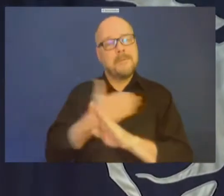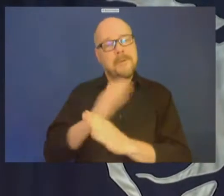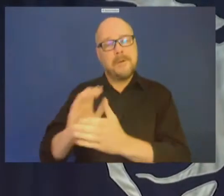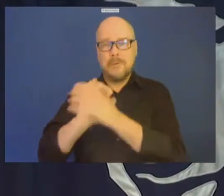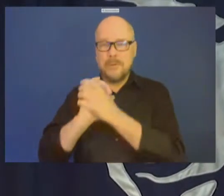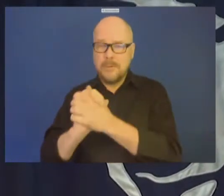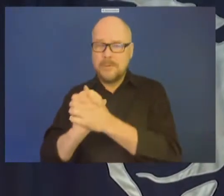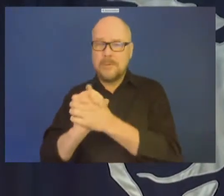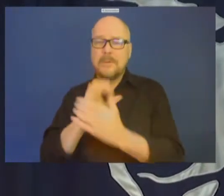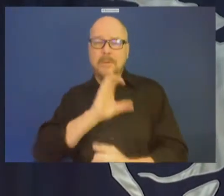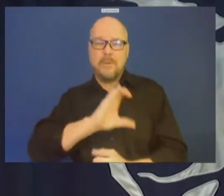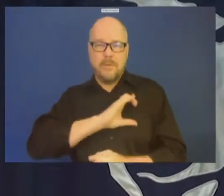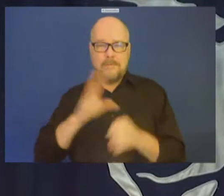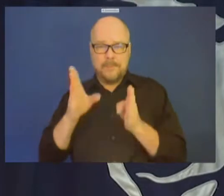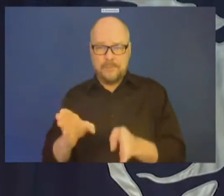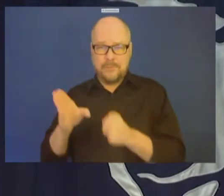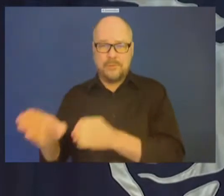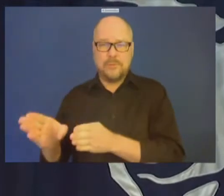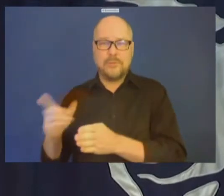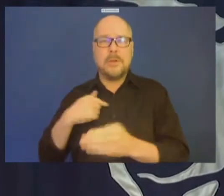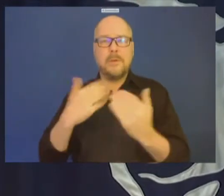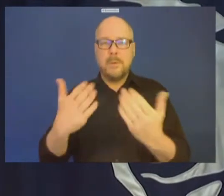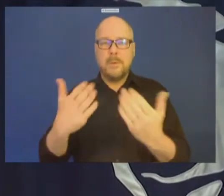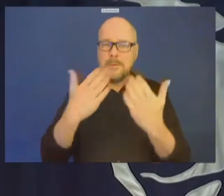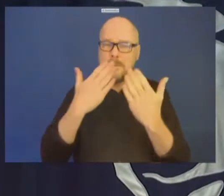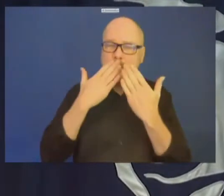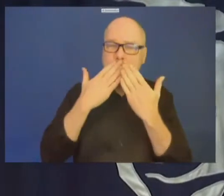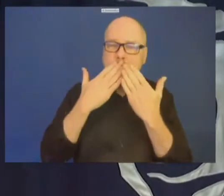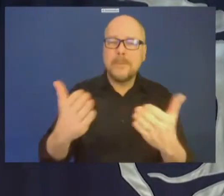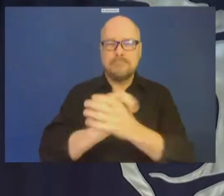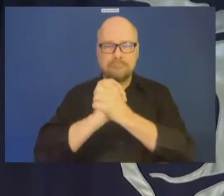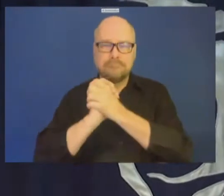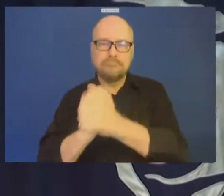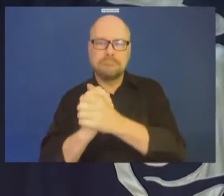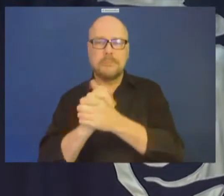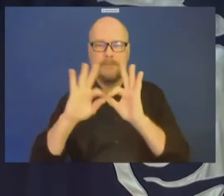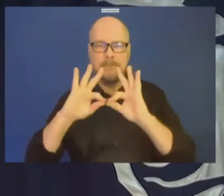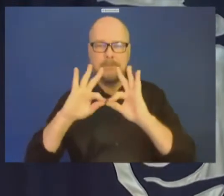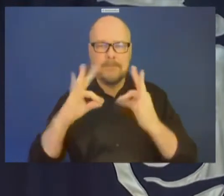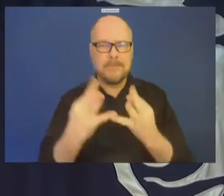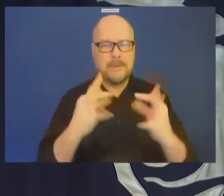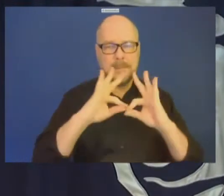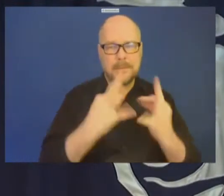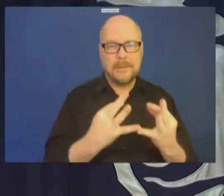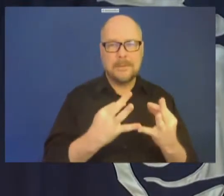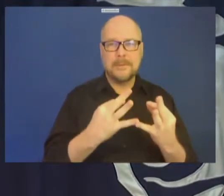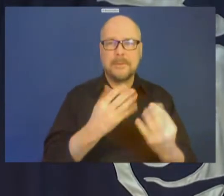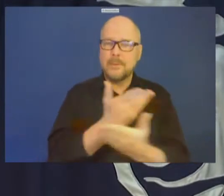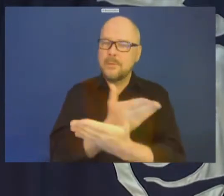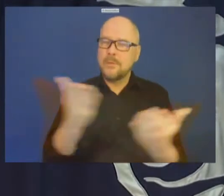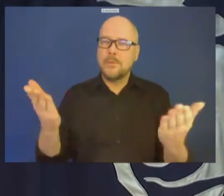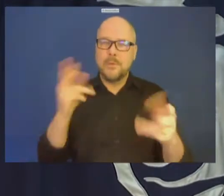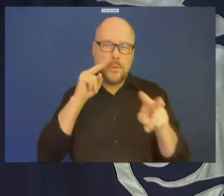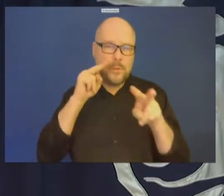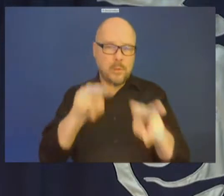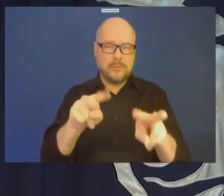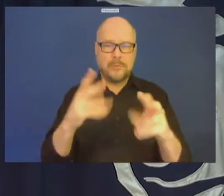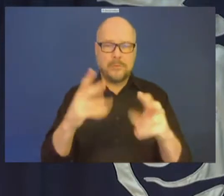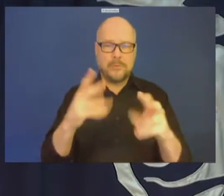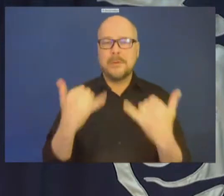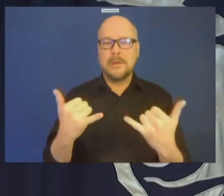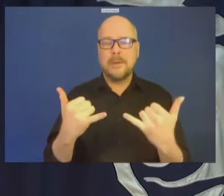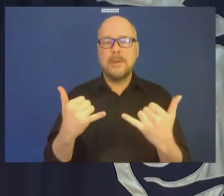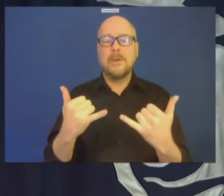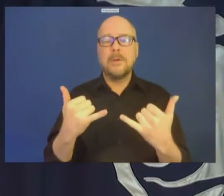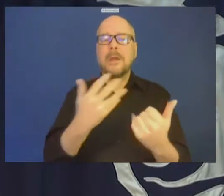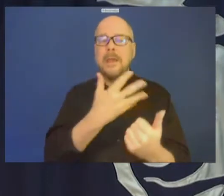families, many of which are watching virtually right now. I welcome each of you to your newly